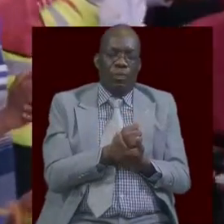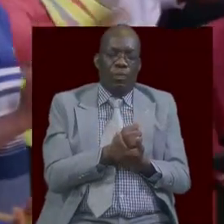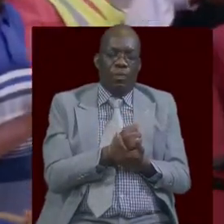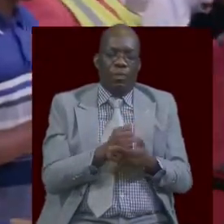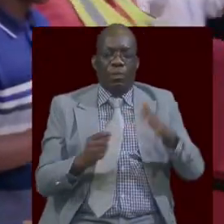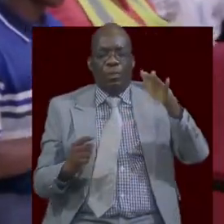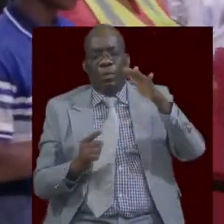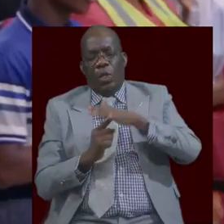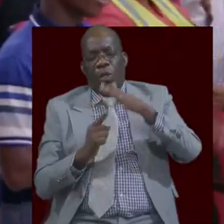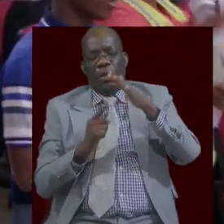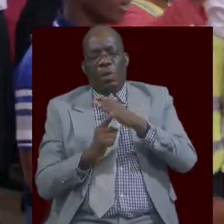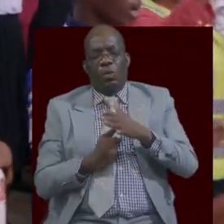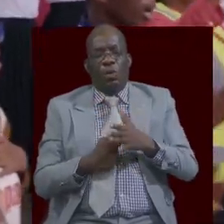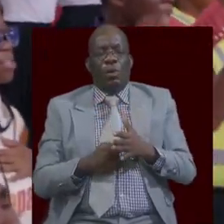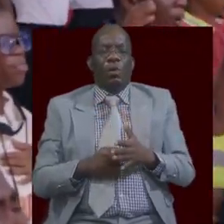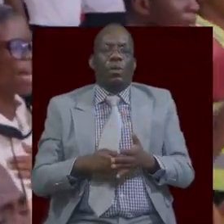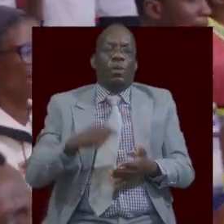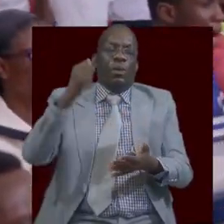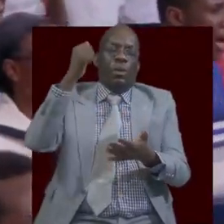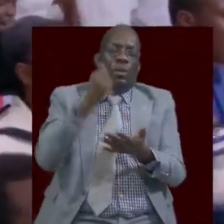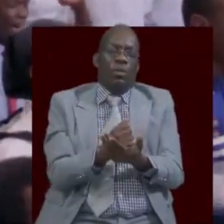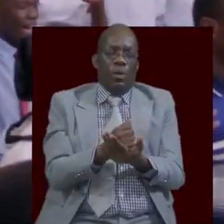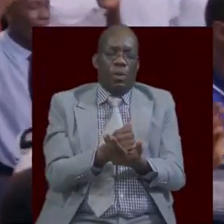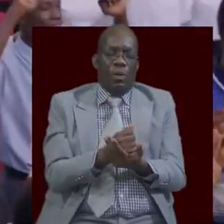Champions, amen.